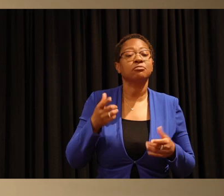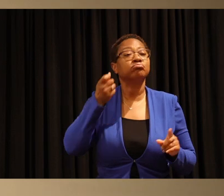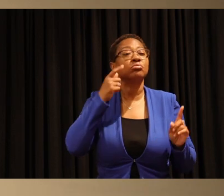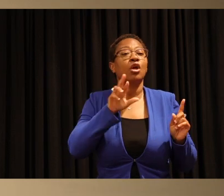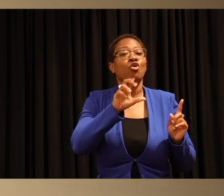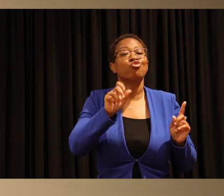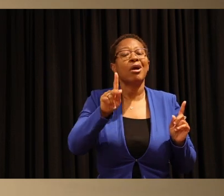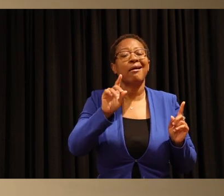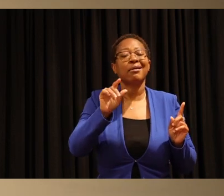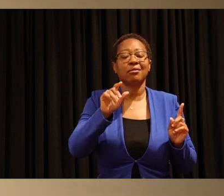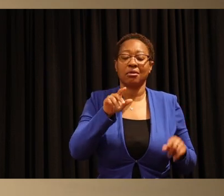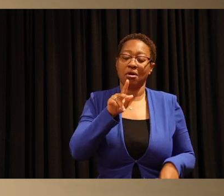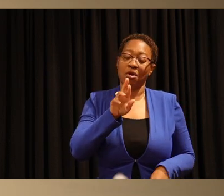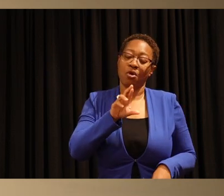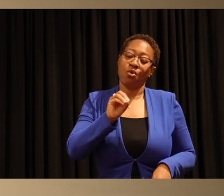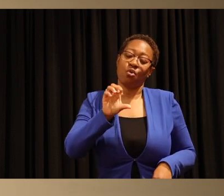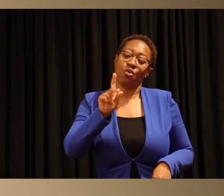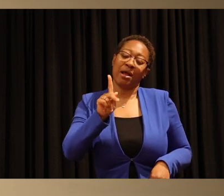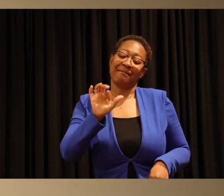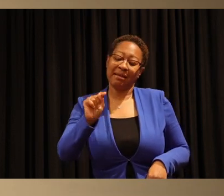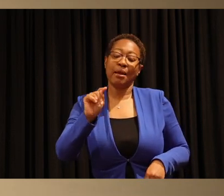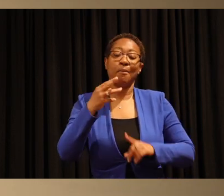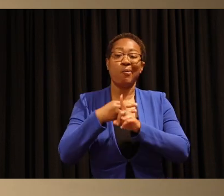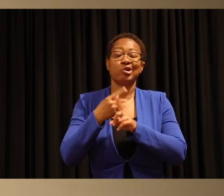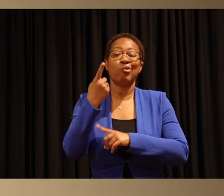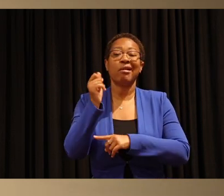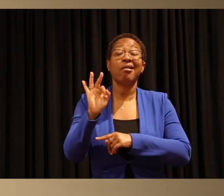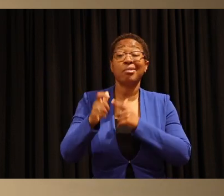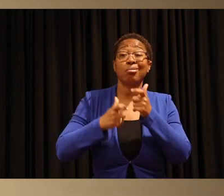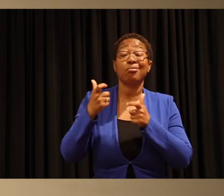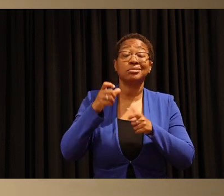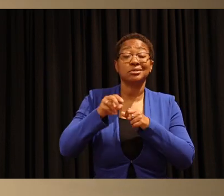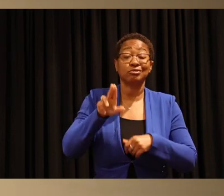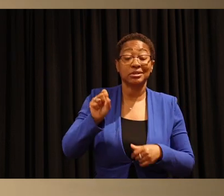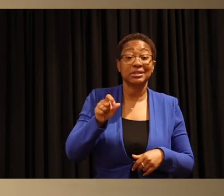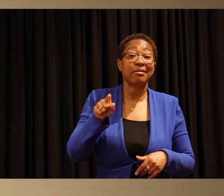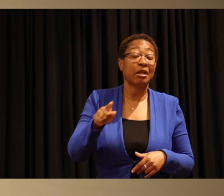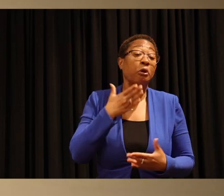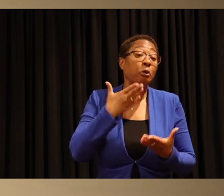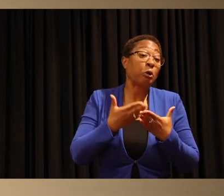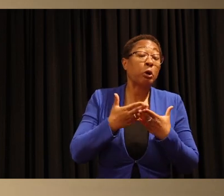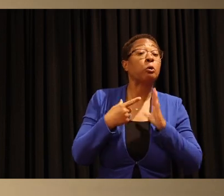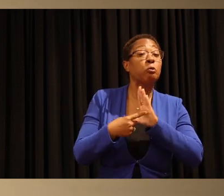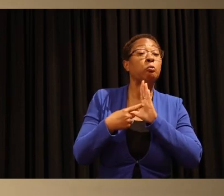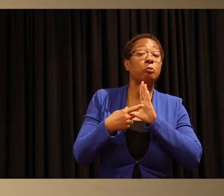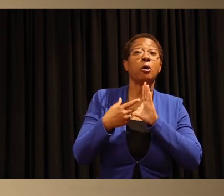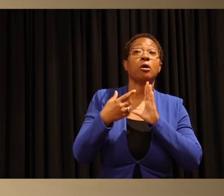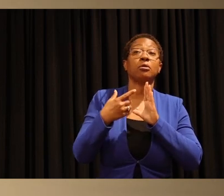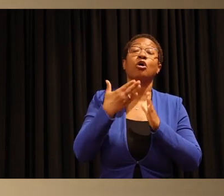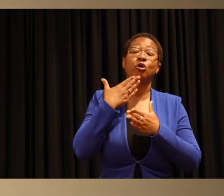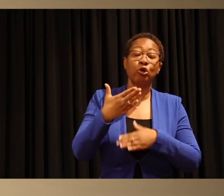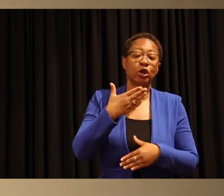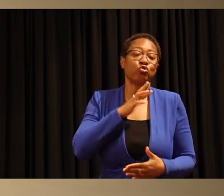they're the number one lender in Detroit. You know, go to them, go to United Wholesale. They're great and reputable firms. But